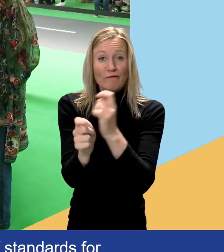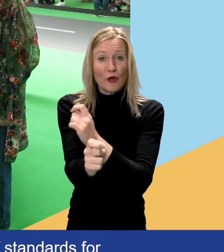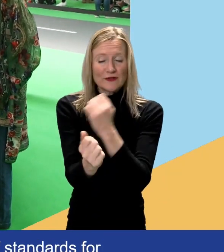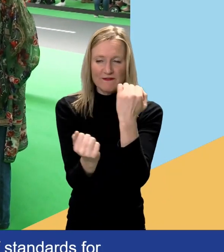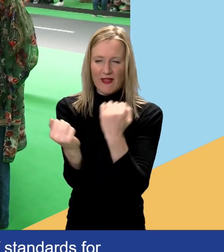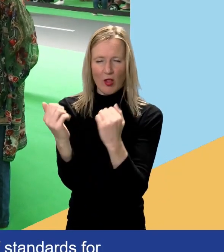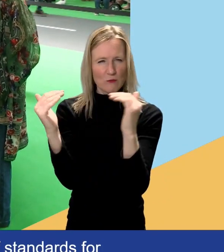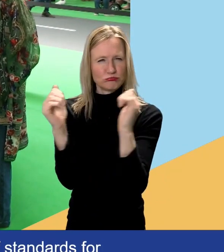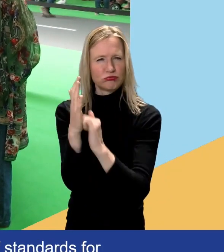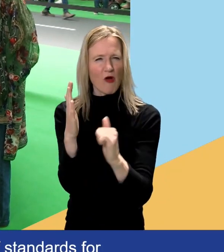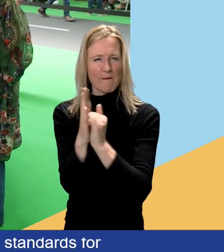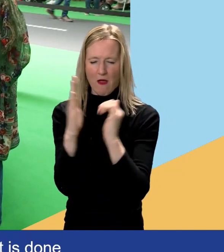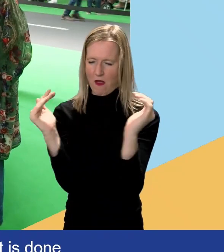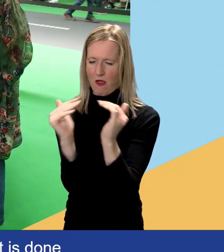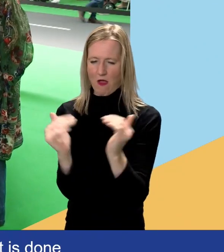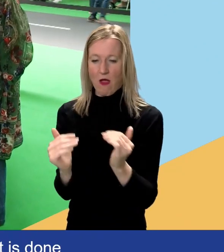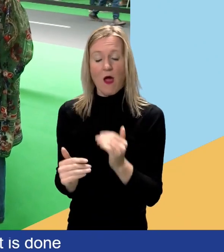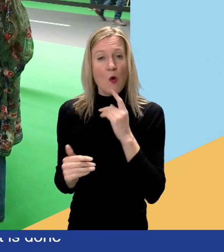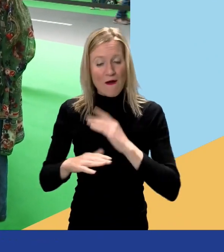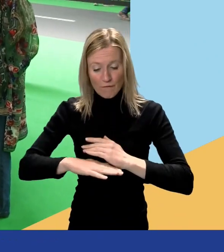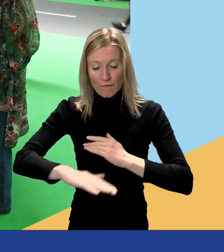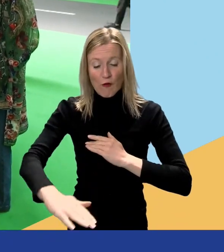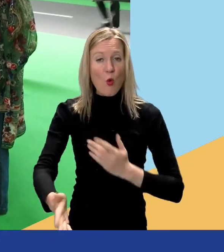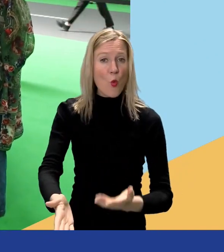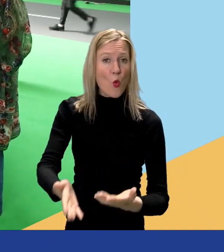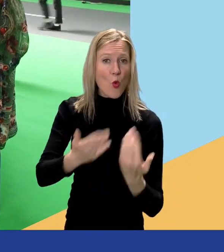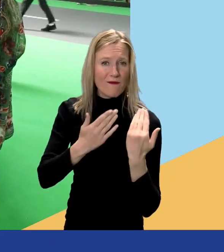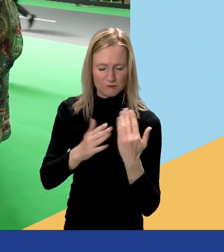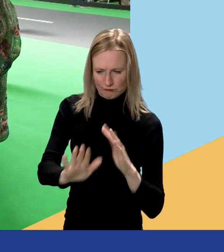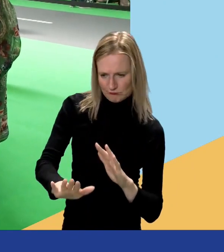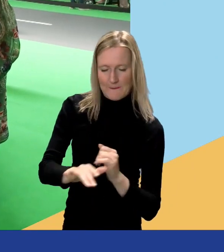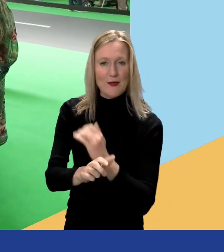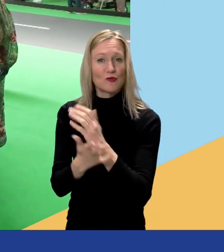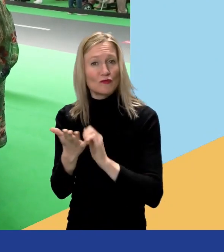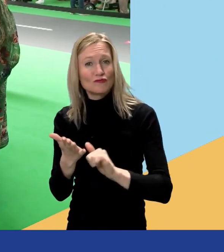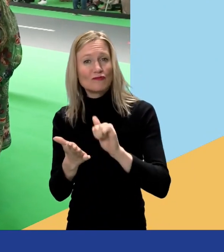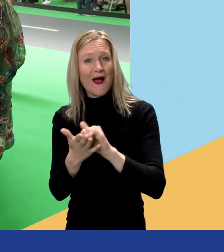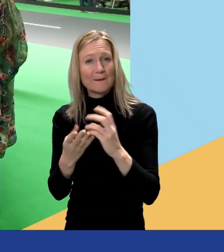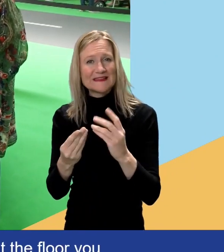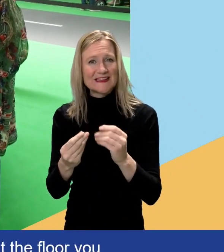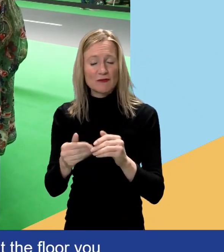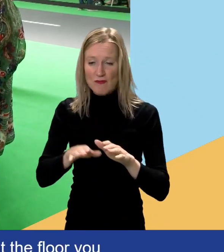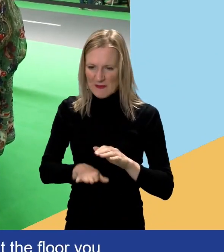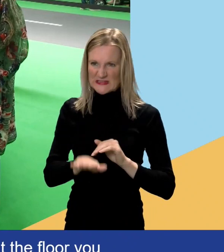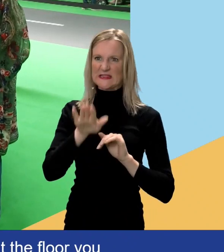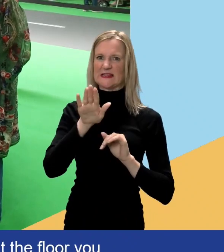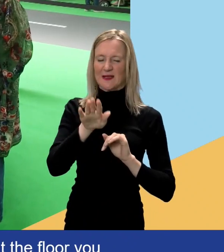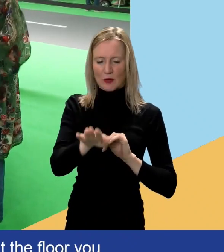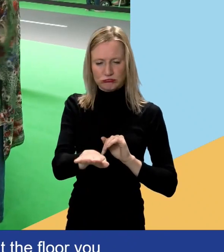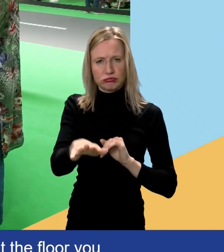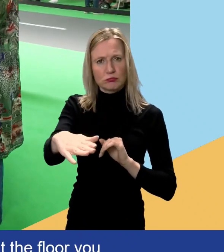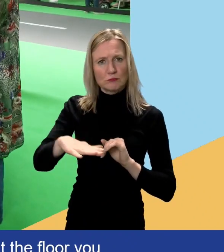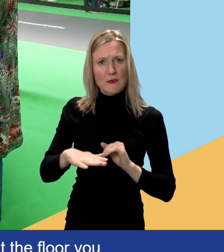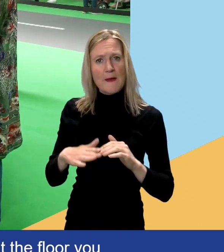and that there isn't any movement once you cut the floor, you use the right materials, the ramp isn't too steep, the vehicle's got minimum ground clearance.